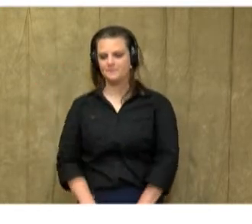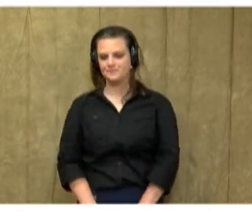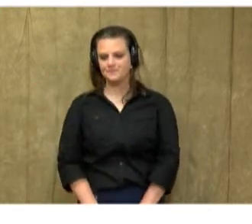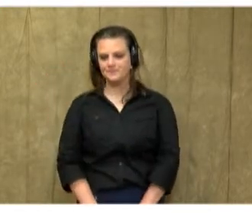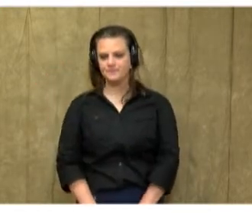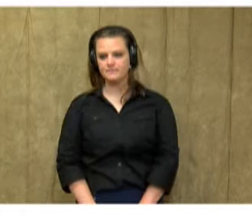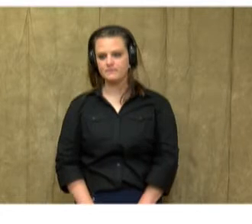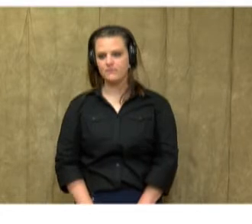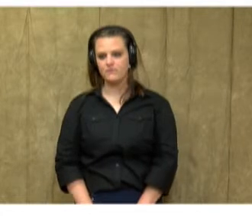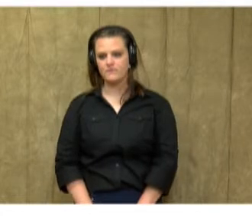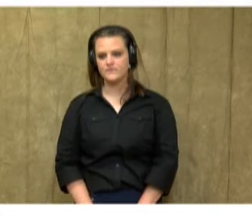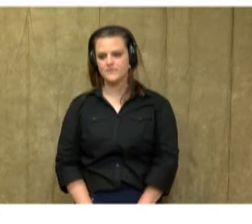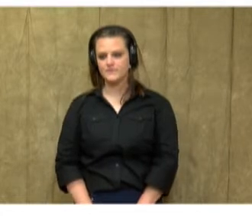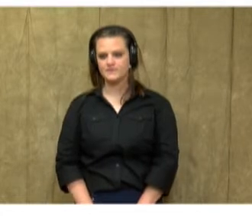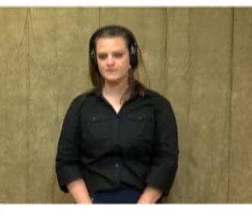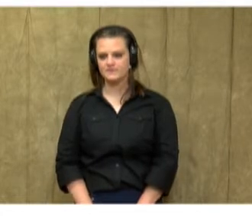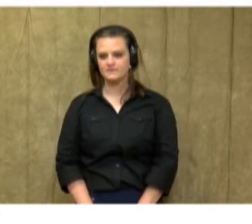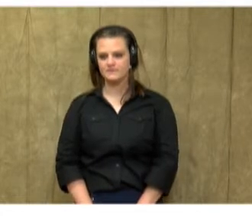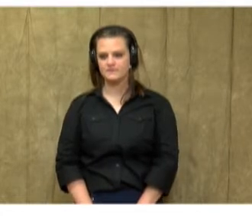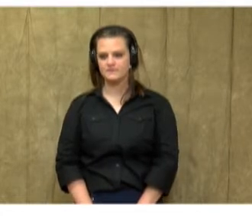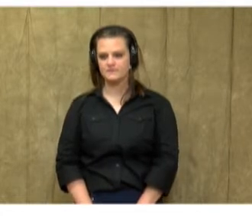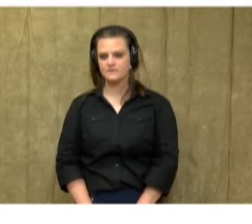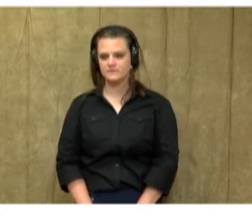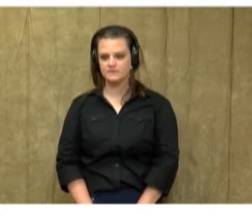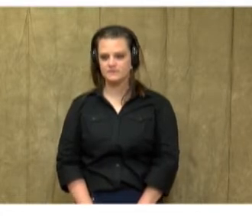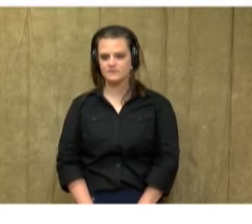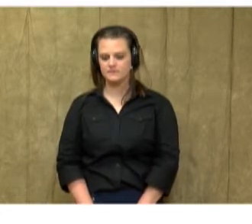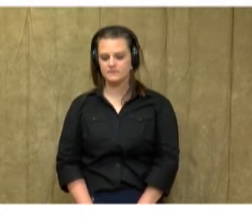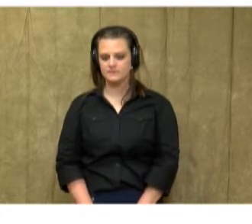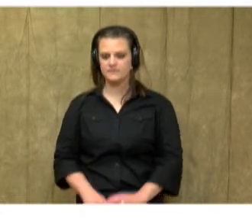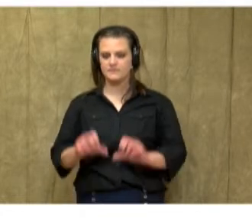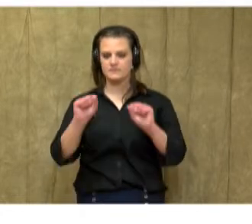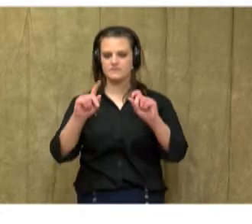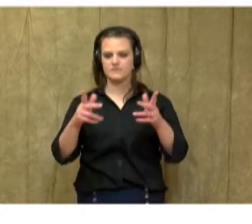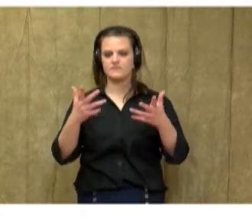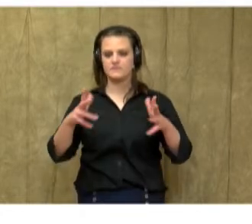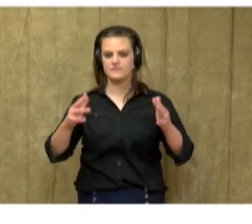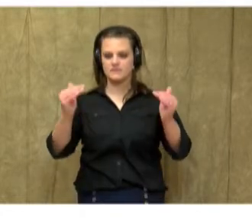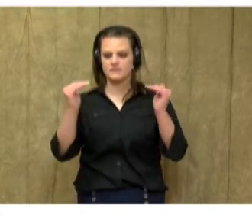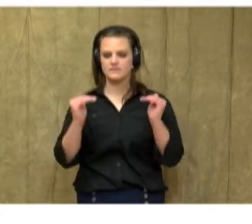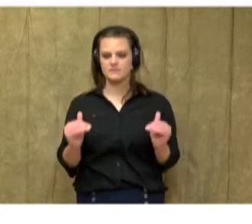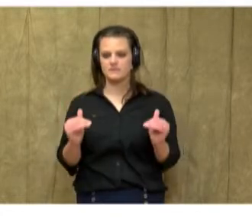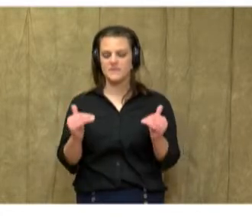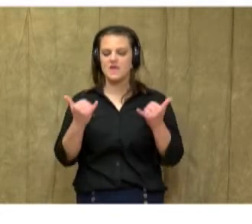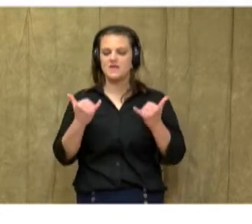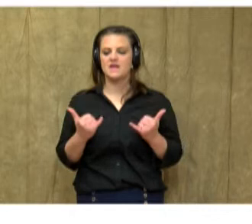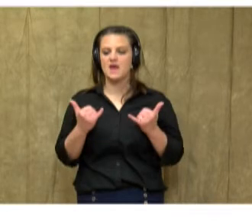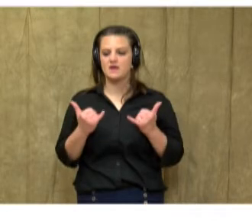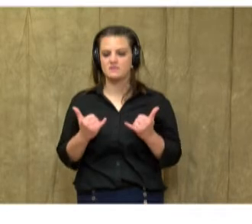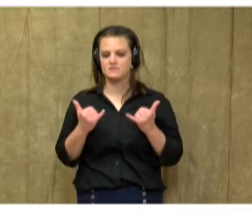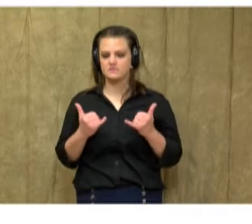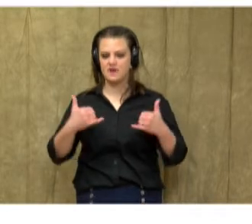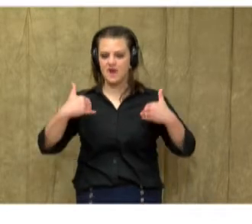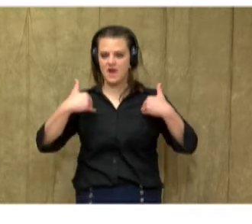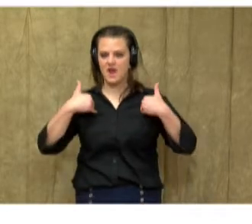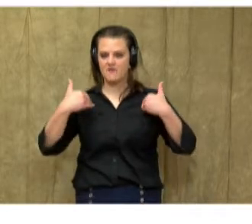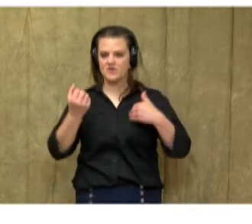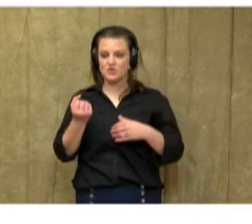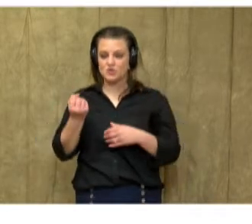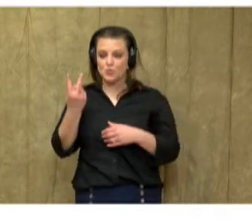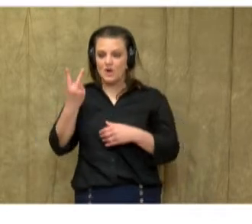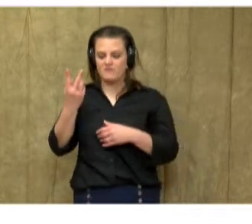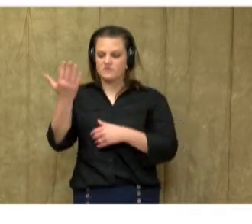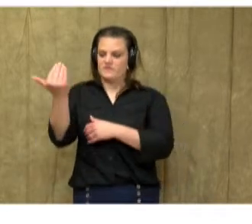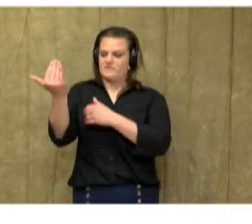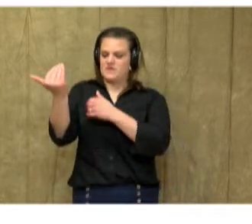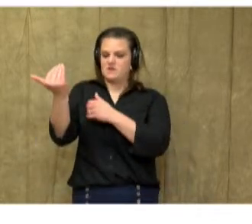right there are green. Okay, so now I have 12 more tiles that I